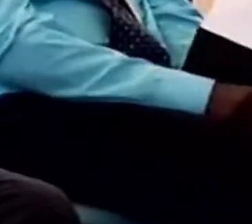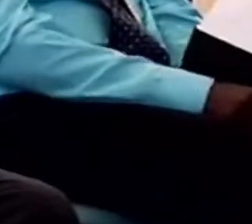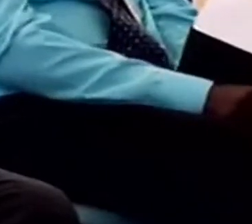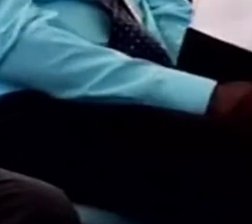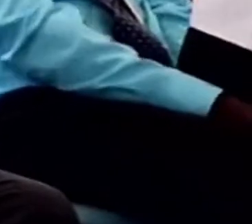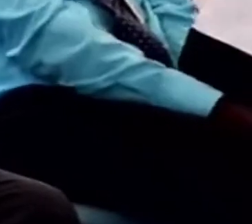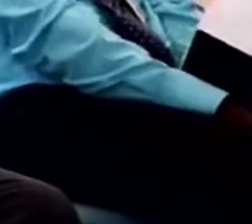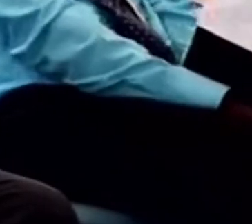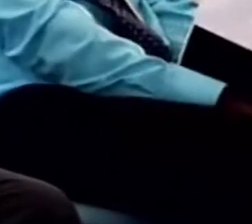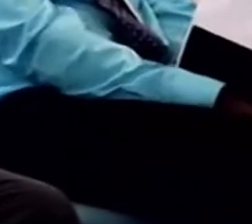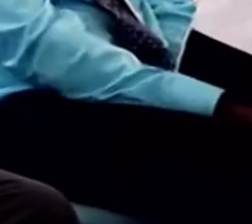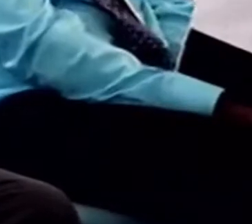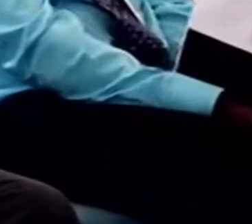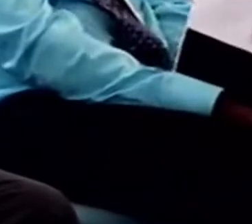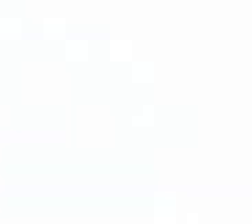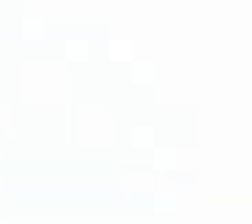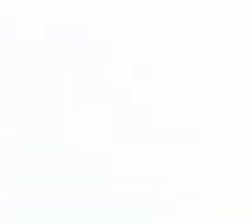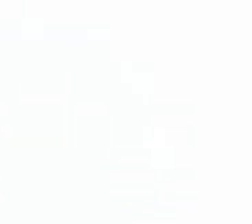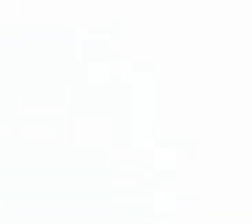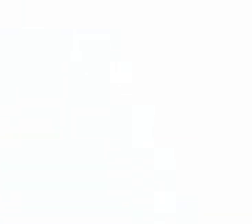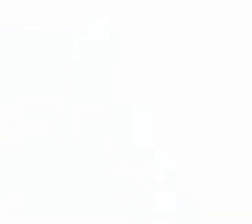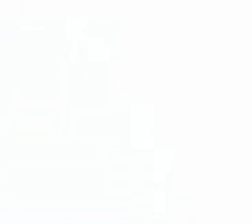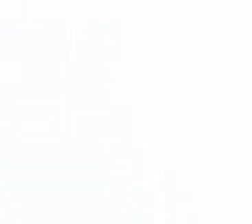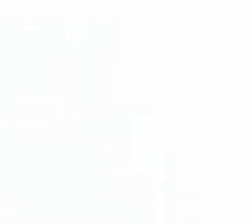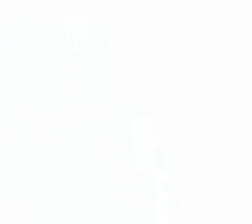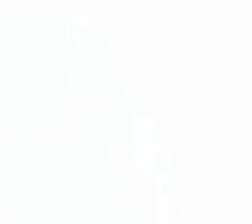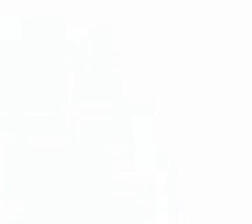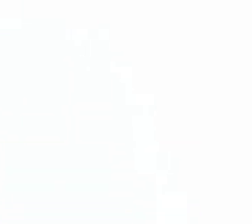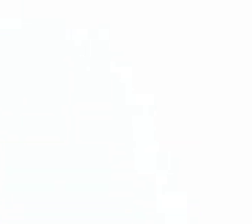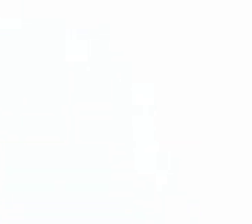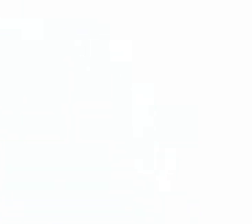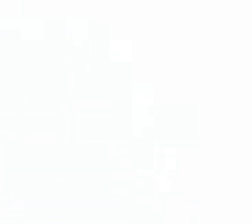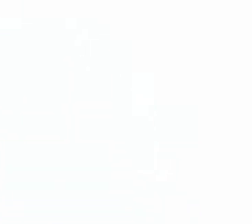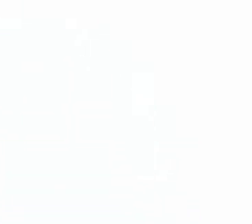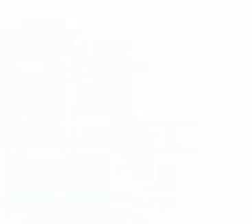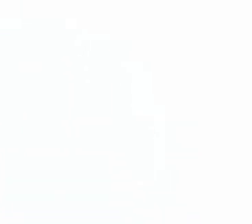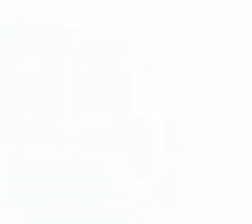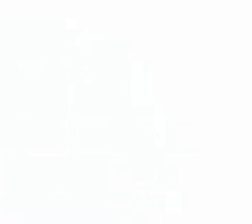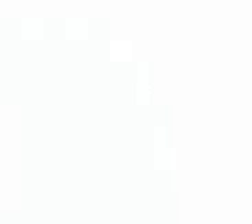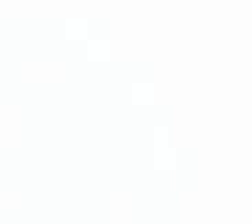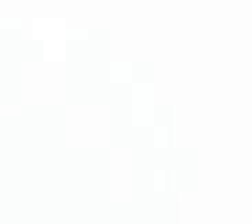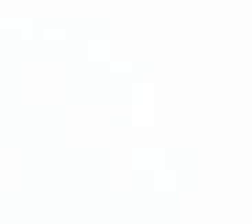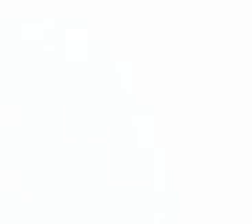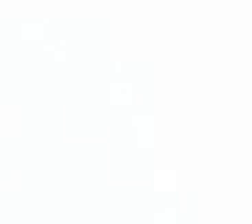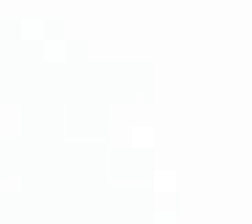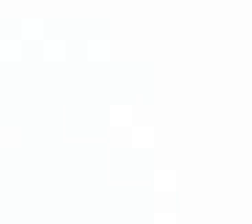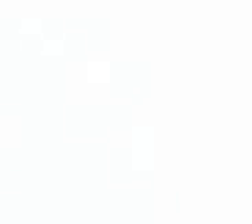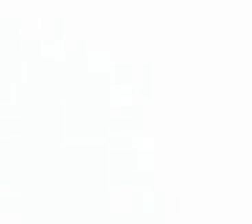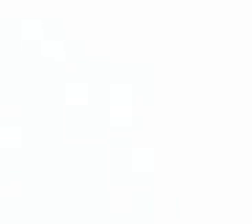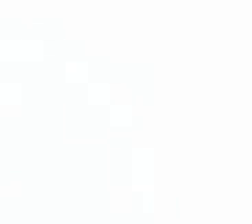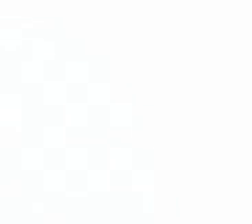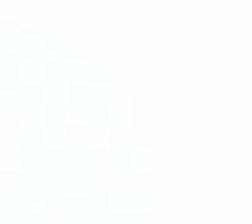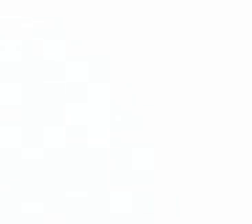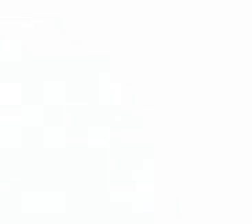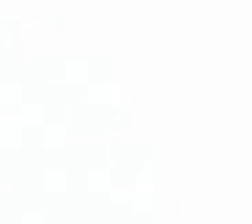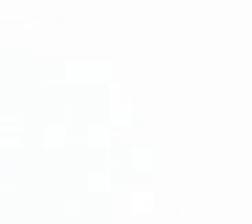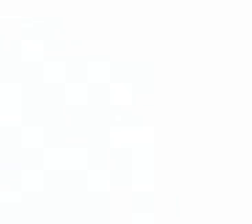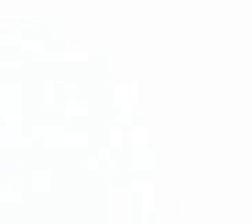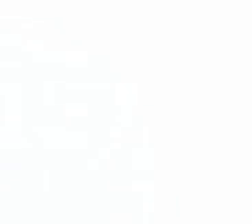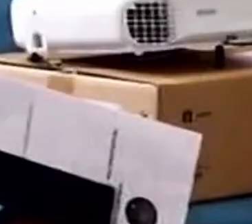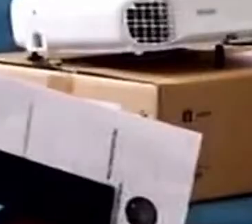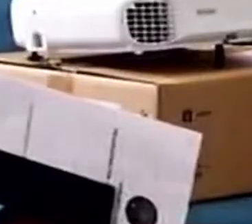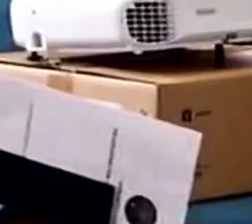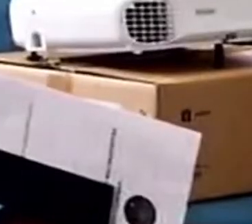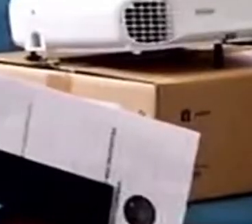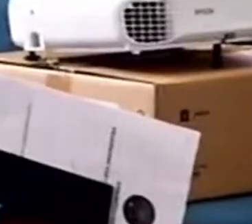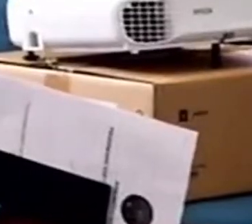to acknowledge the financial assistance we have received from the Interparliamentary Union, IPU, based in Geneva, and